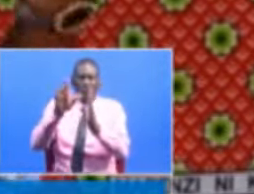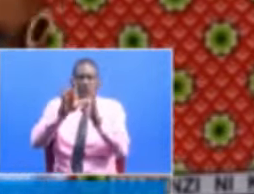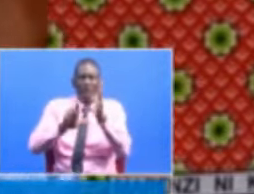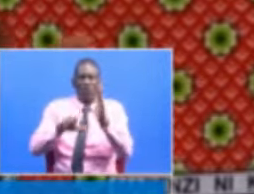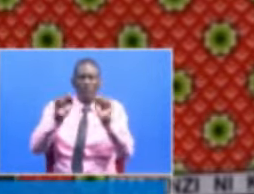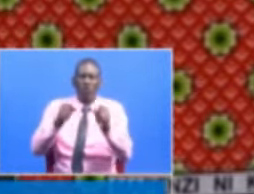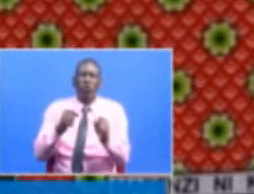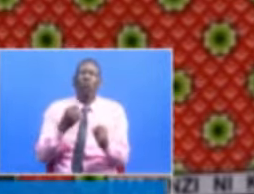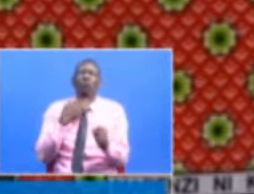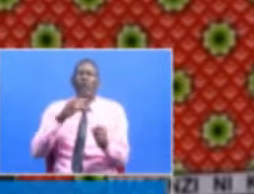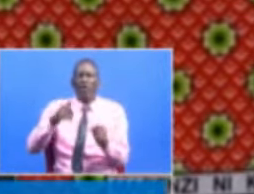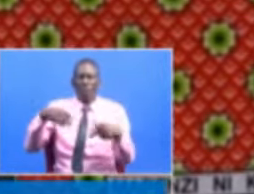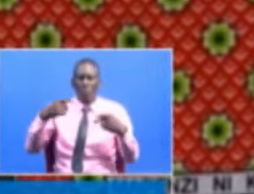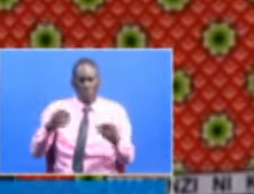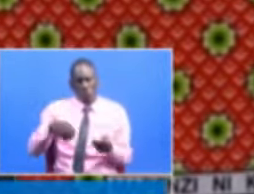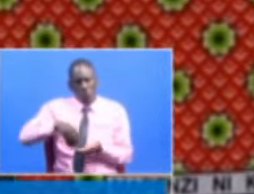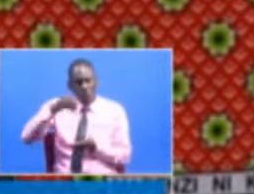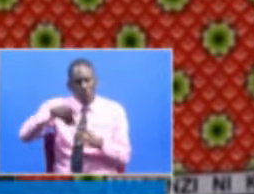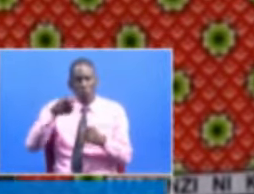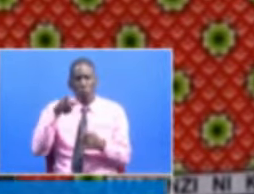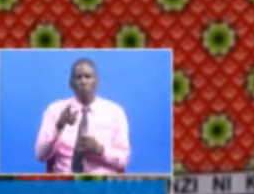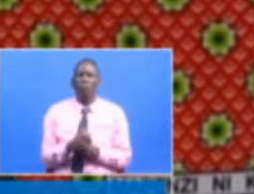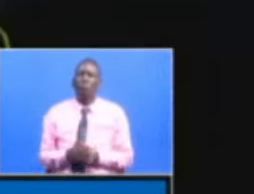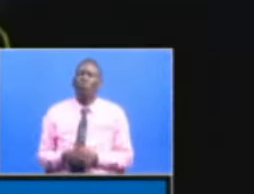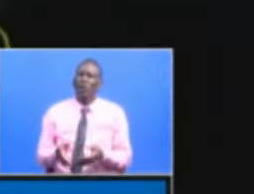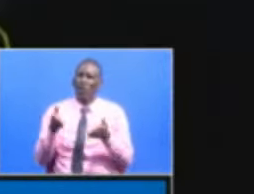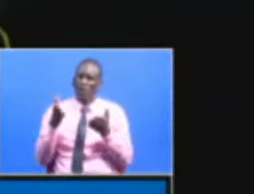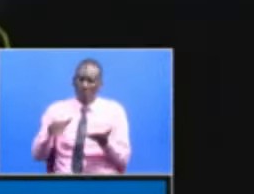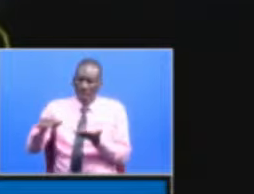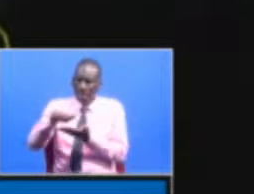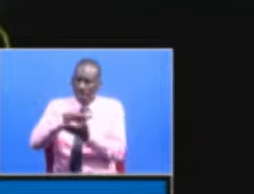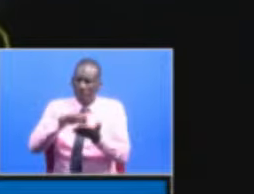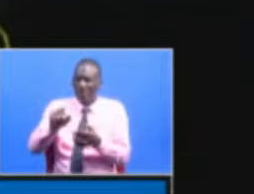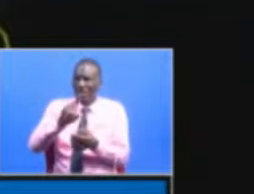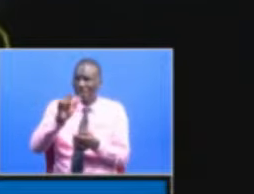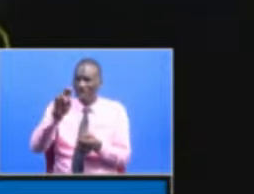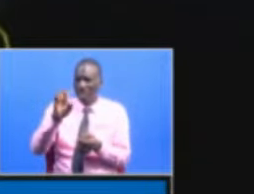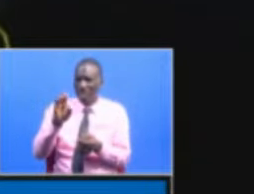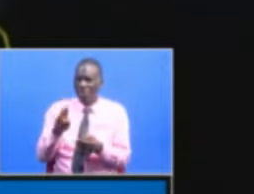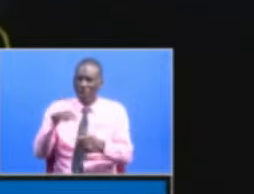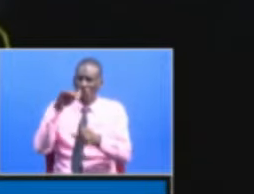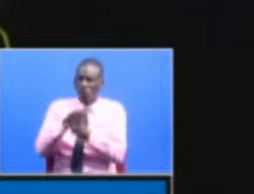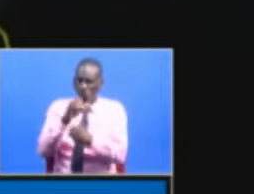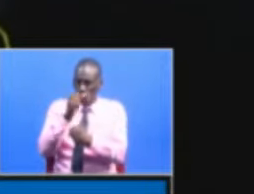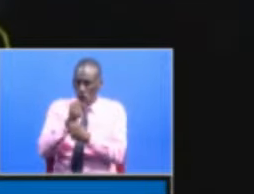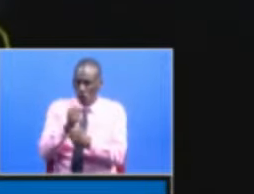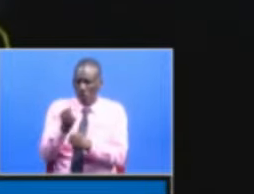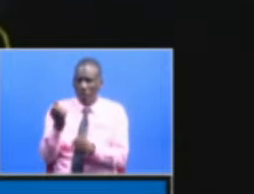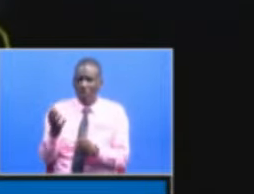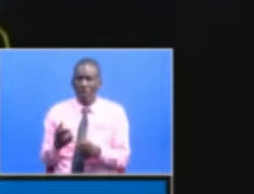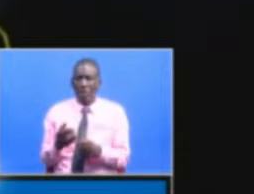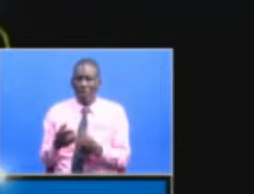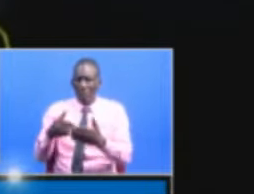counties in the north to learn from you? So basically, Zainab, a lot of the work that was done prior to the FLOCA